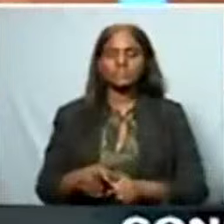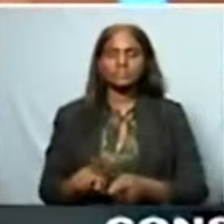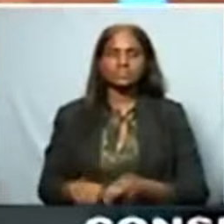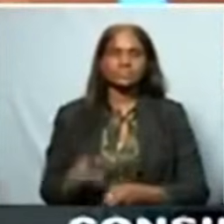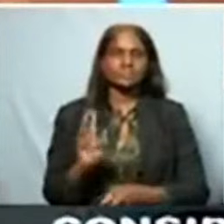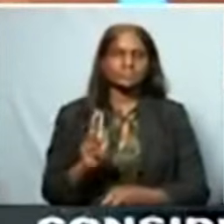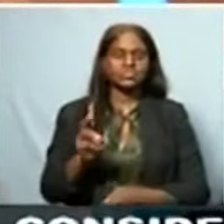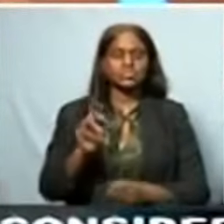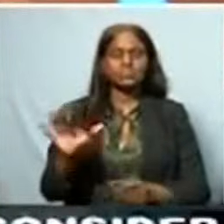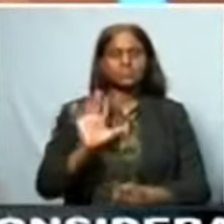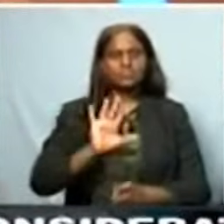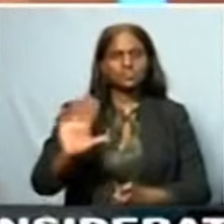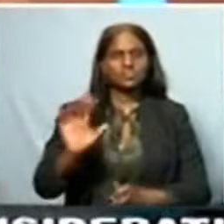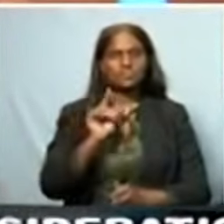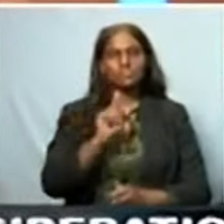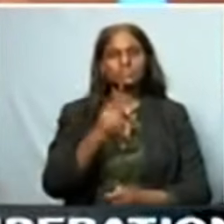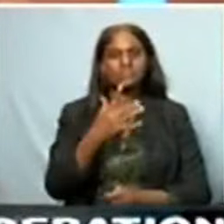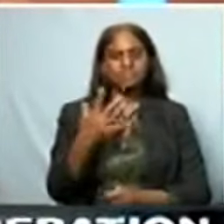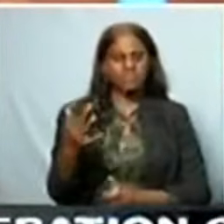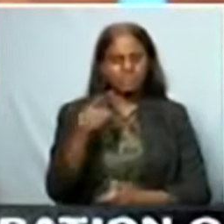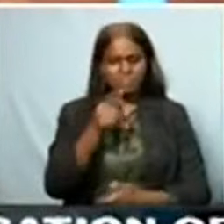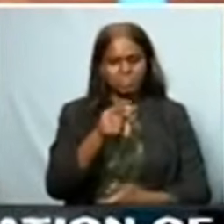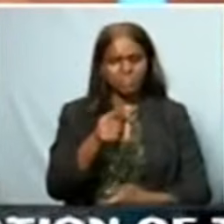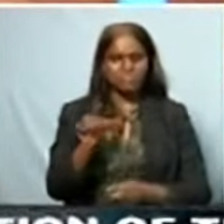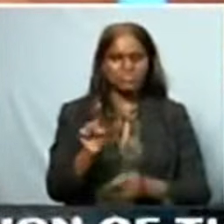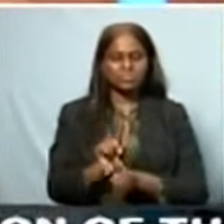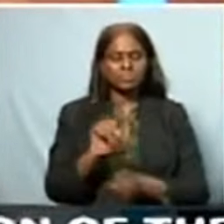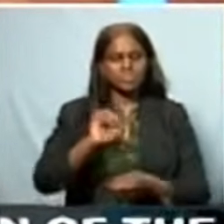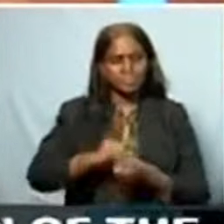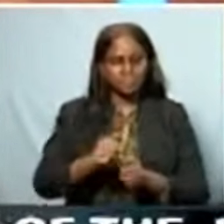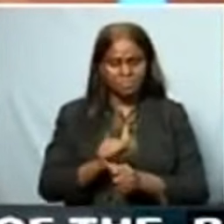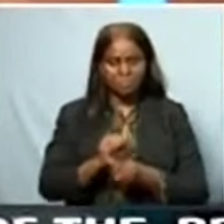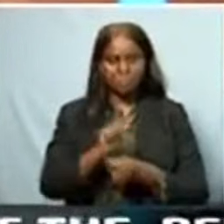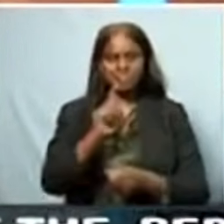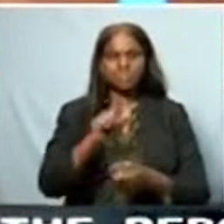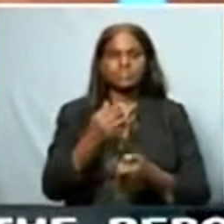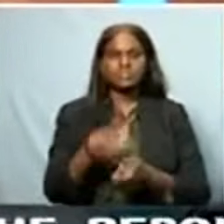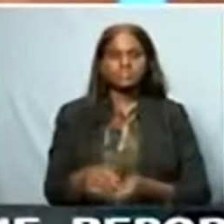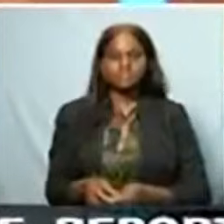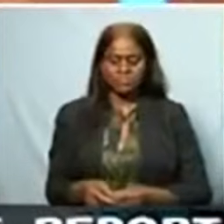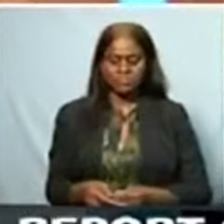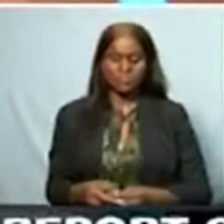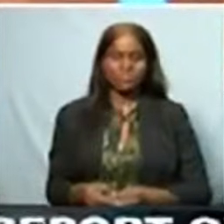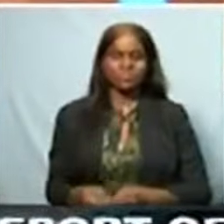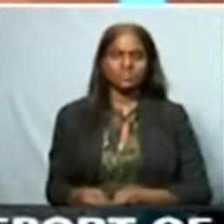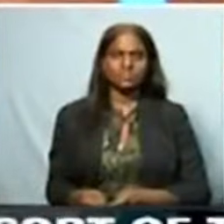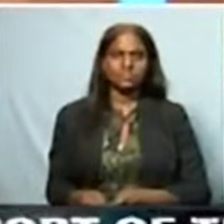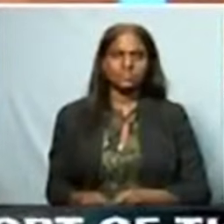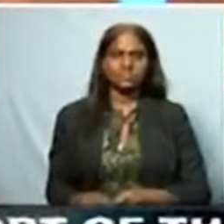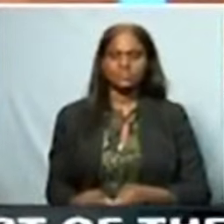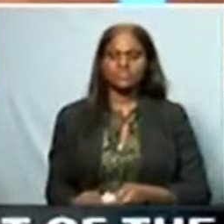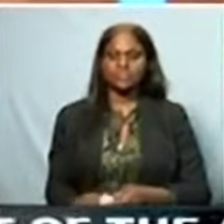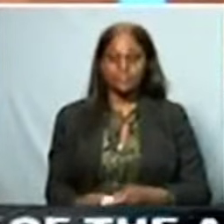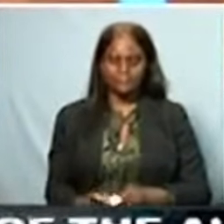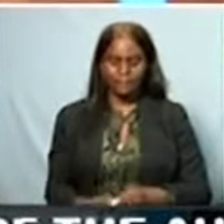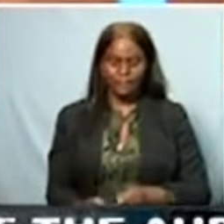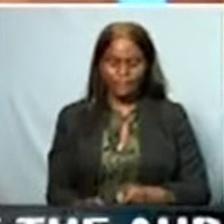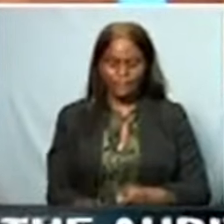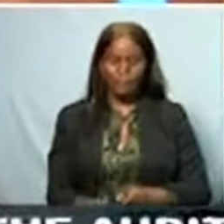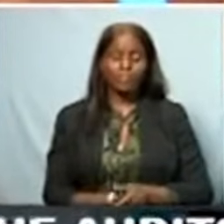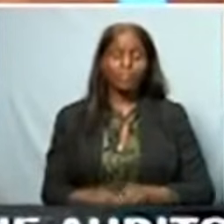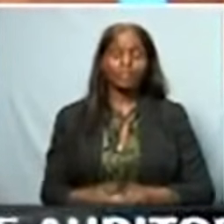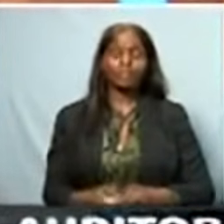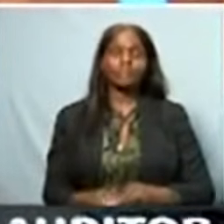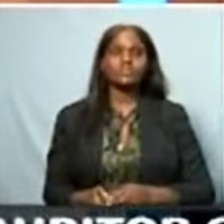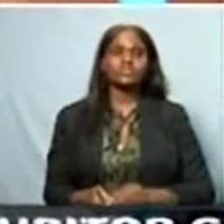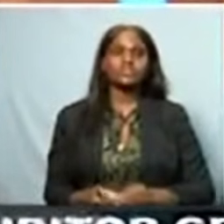will suspend this thing, this particular query, so that information is provided. Then we can make some progress. Yeah,